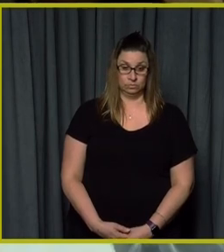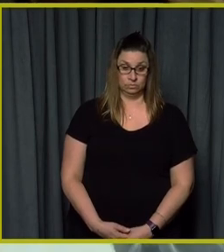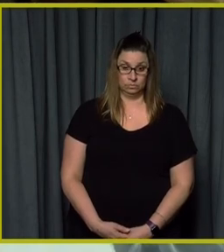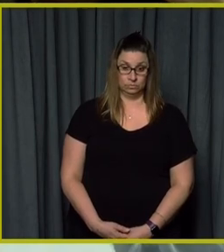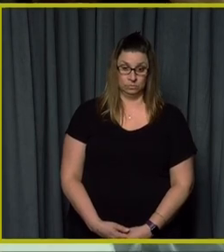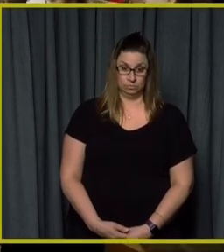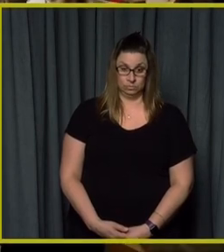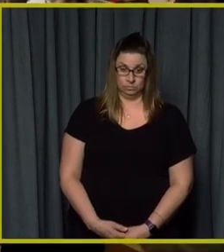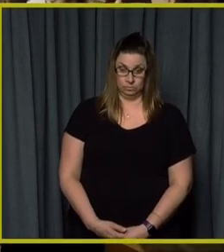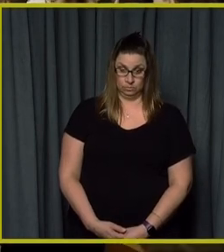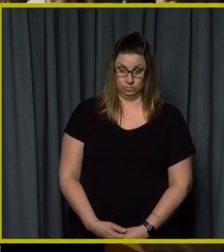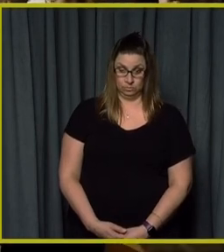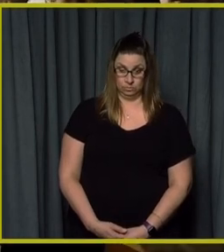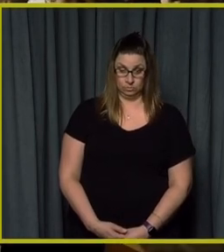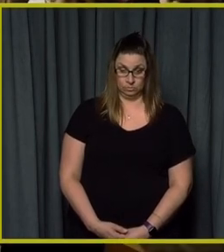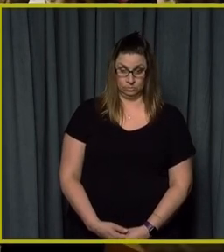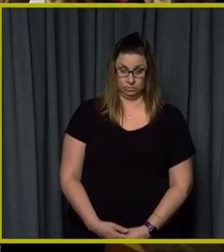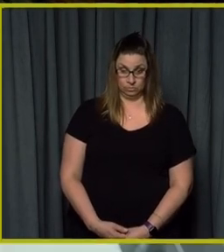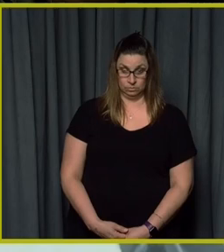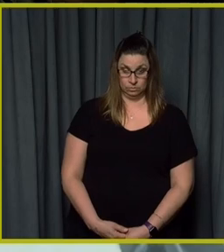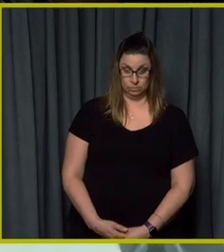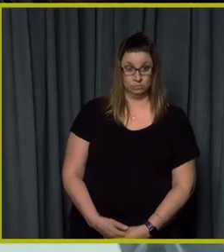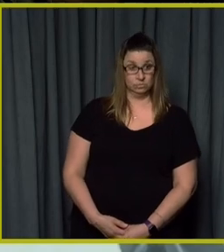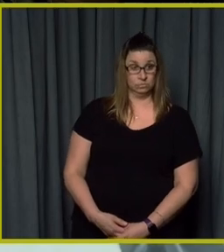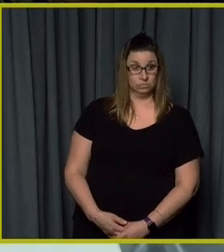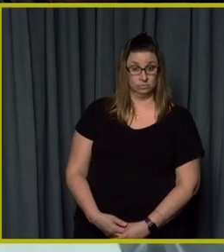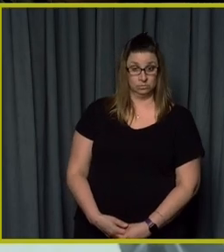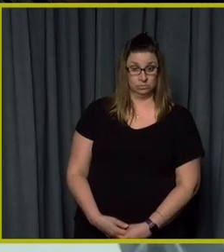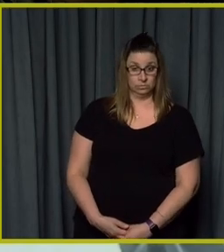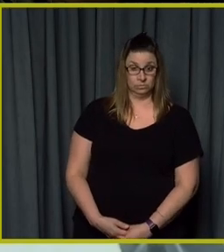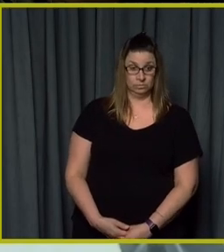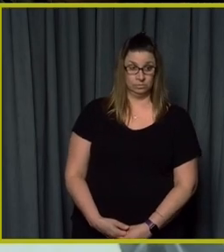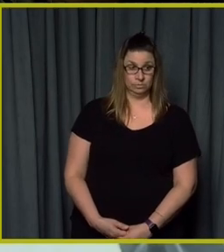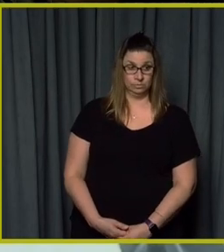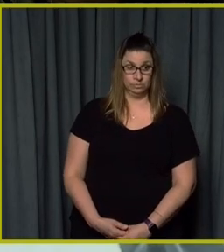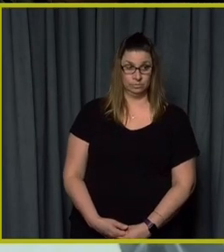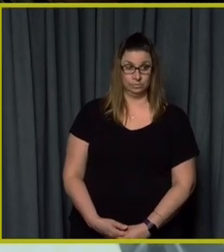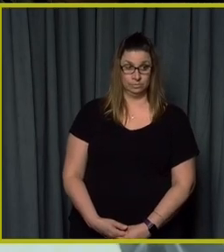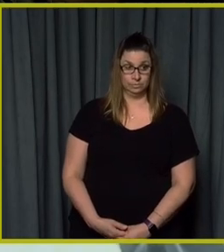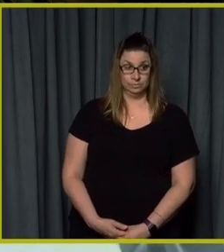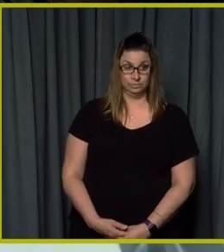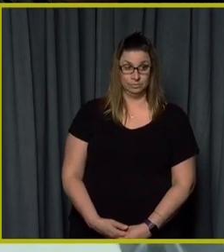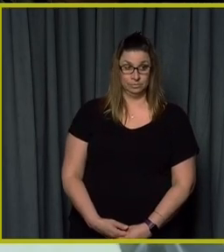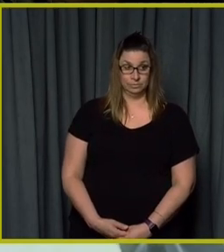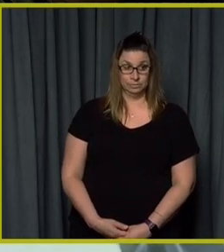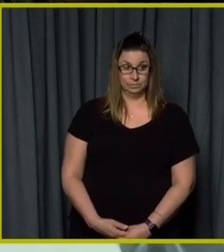for ourselves. Now the state knew that she was a single mother,